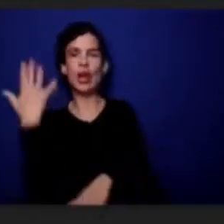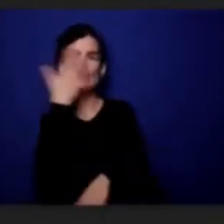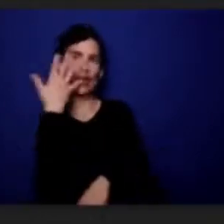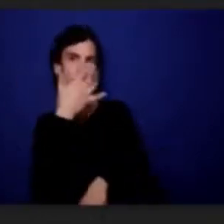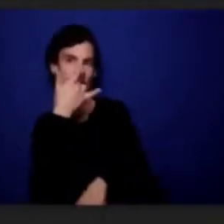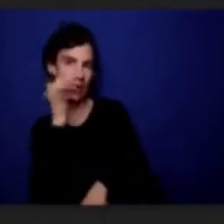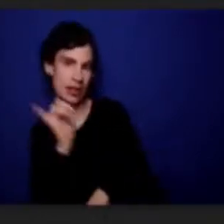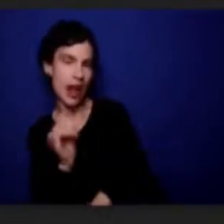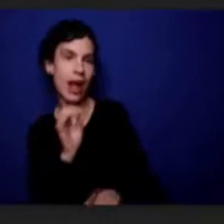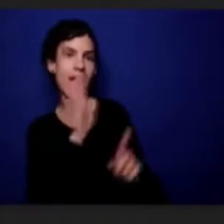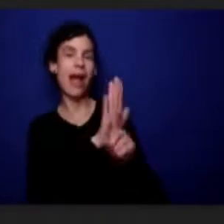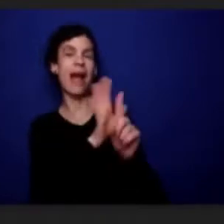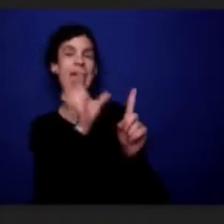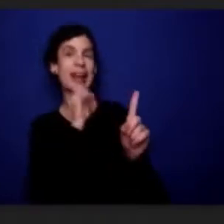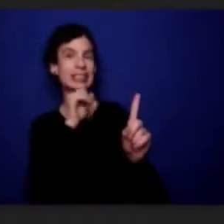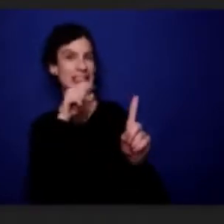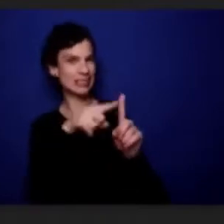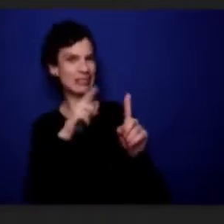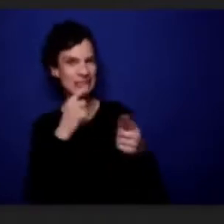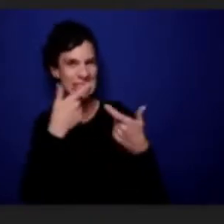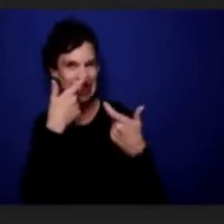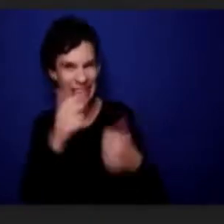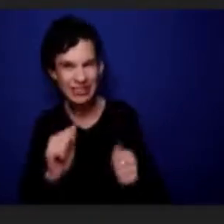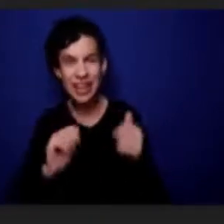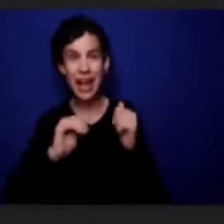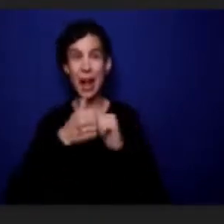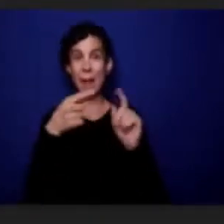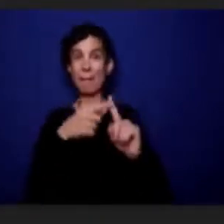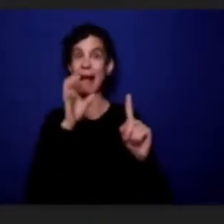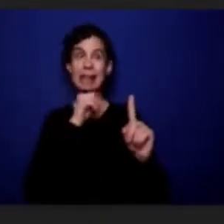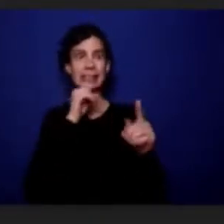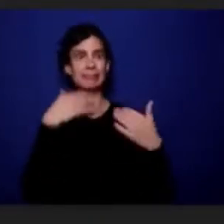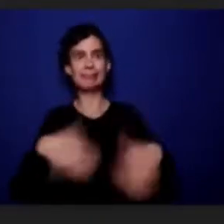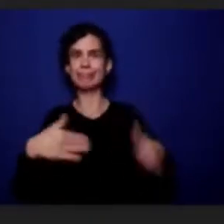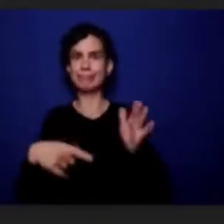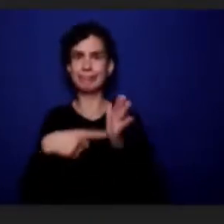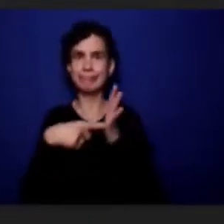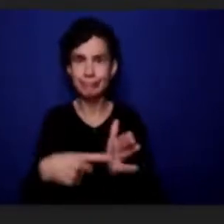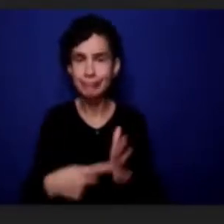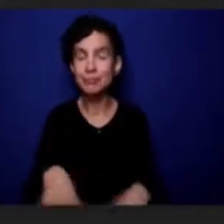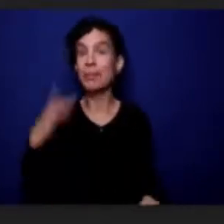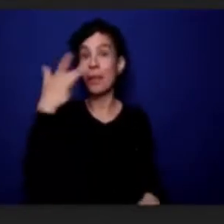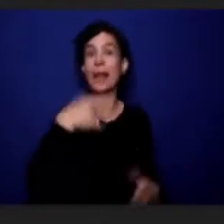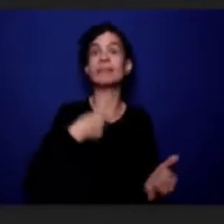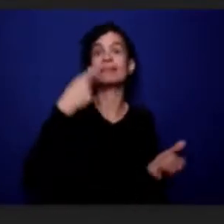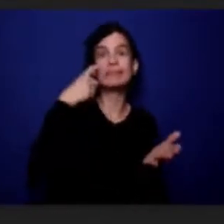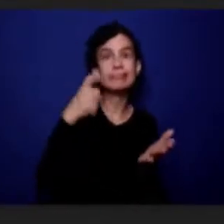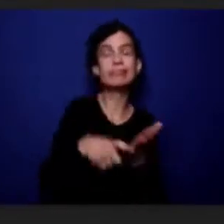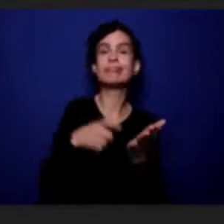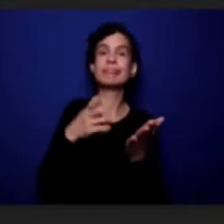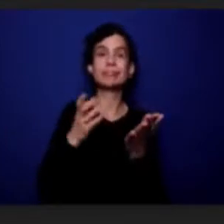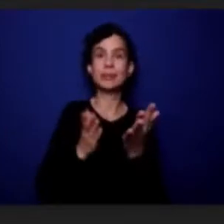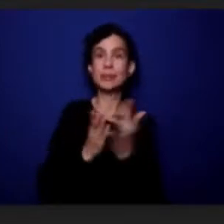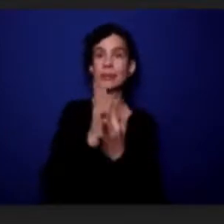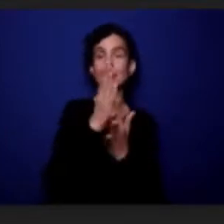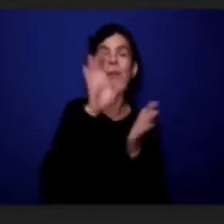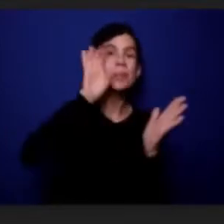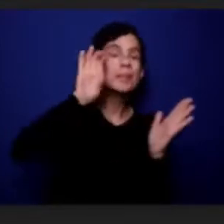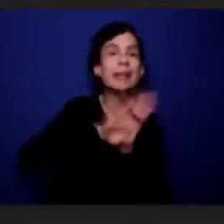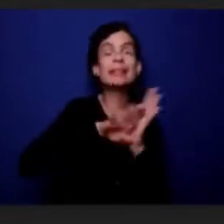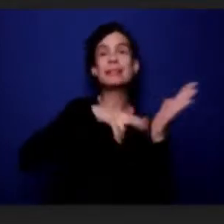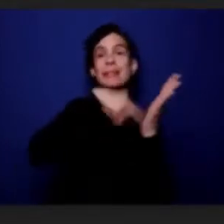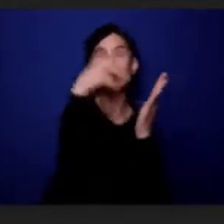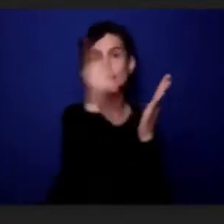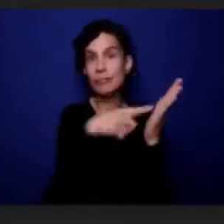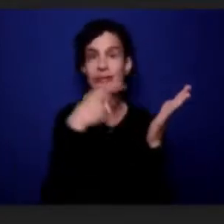of, the politicizing of what women wore and the way they looked and their age. Especially, I was really also interested in